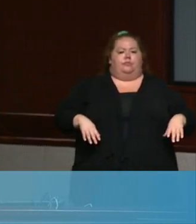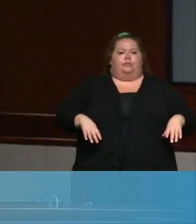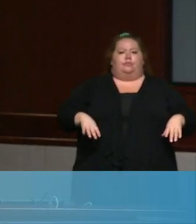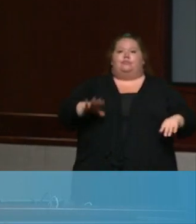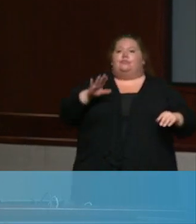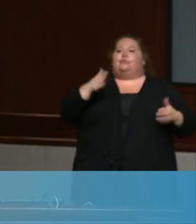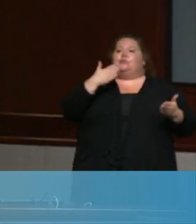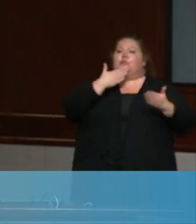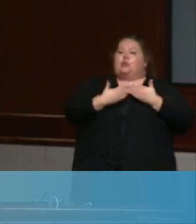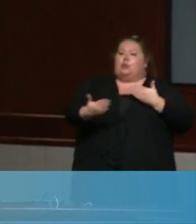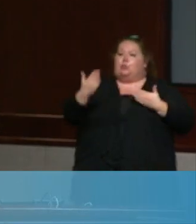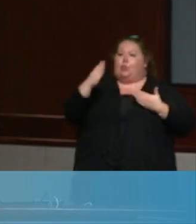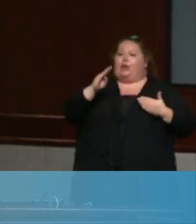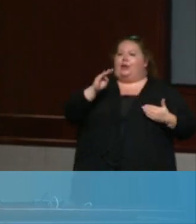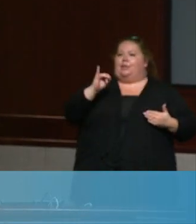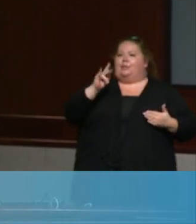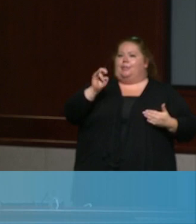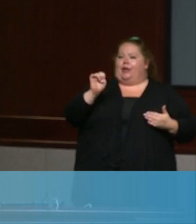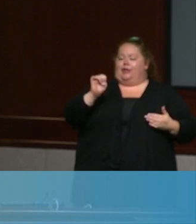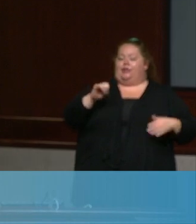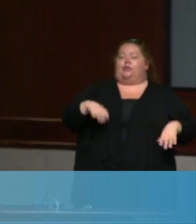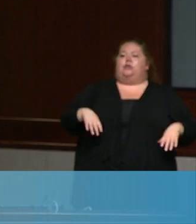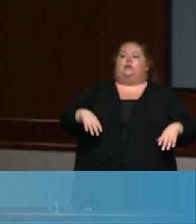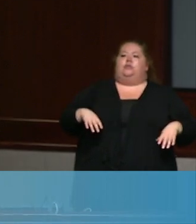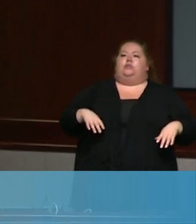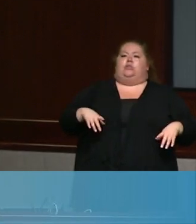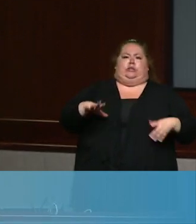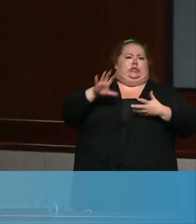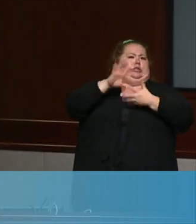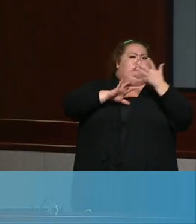Mike, good morning. So these are some